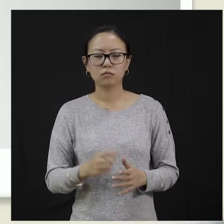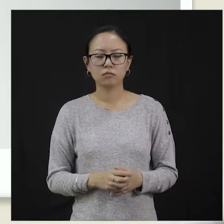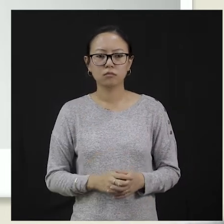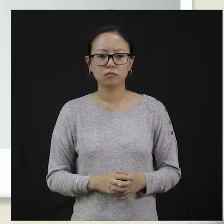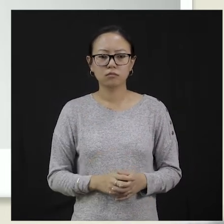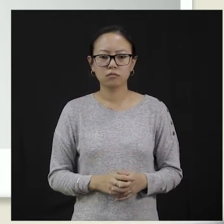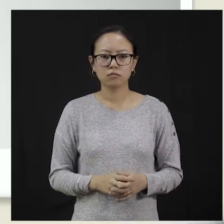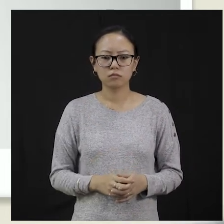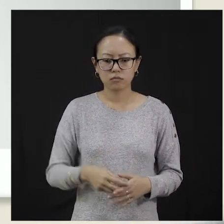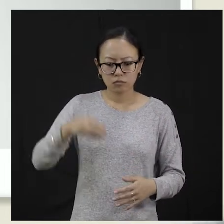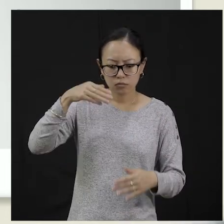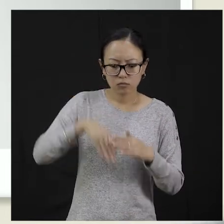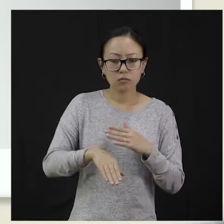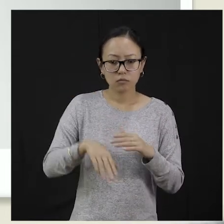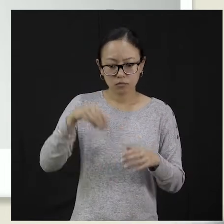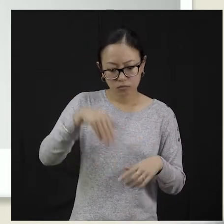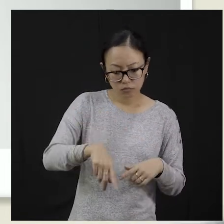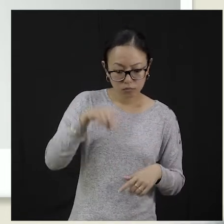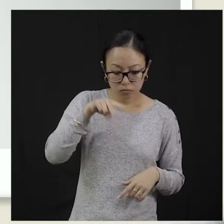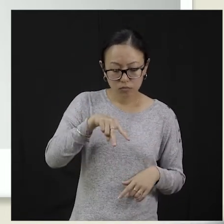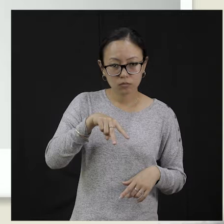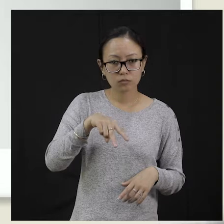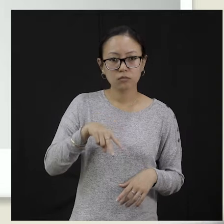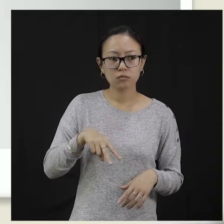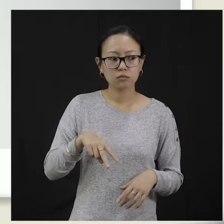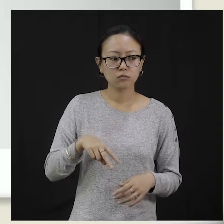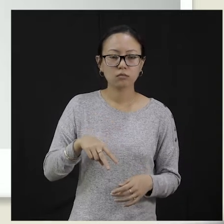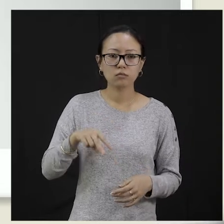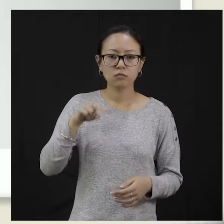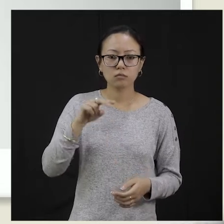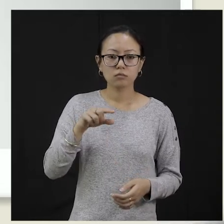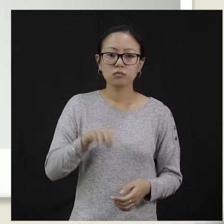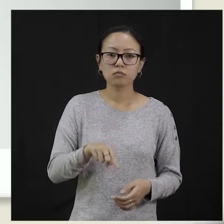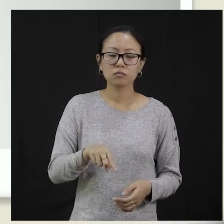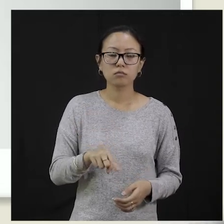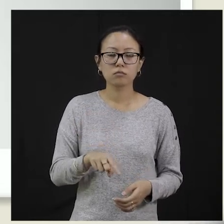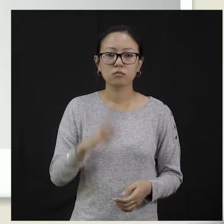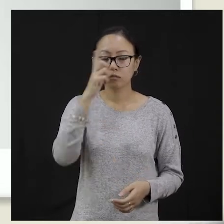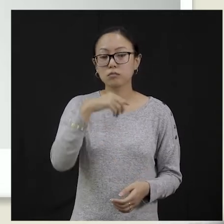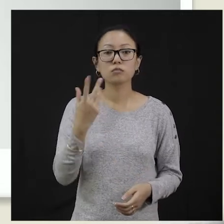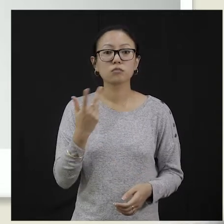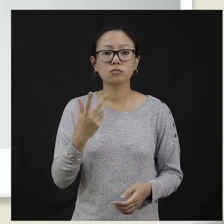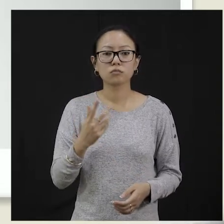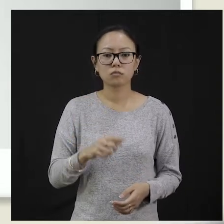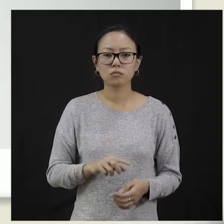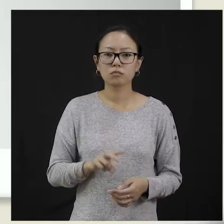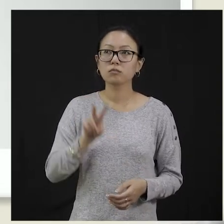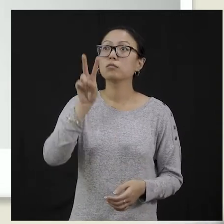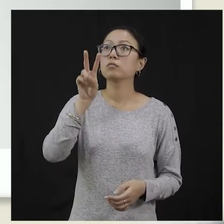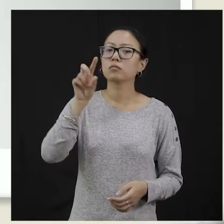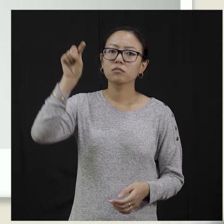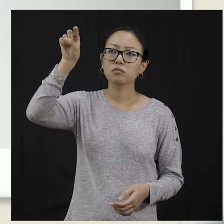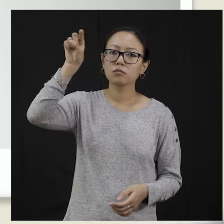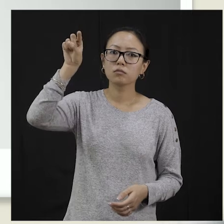at the bottom. Who is here in the top? Who is here on the top? Yes, that rat